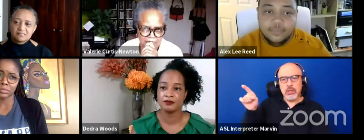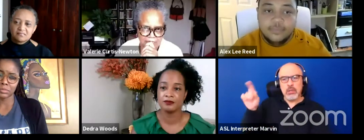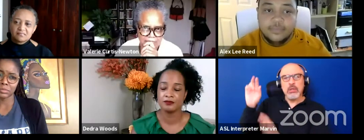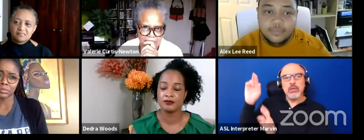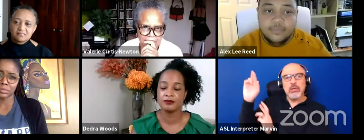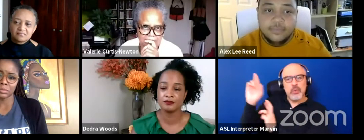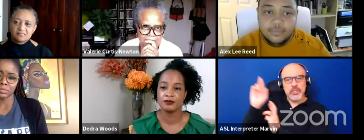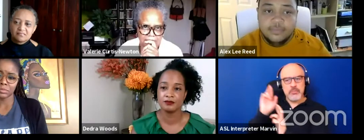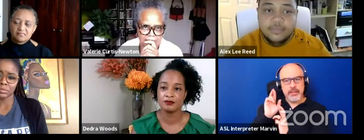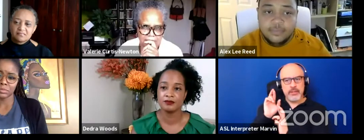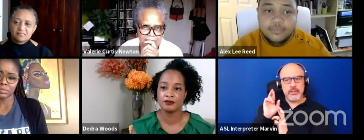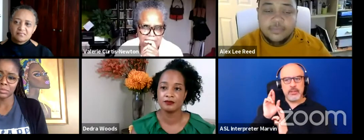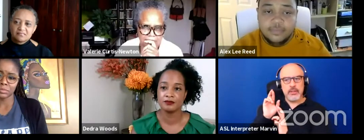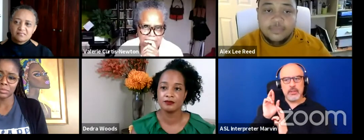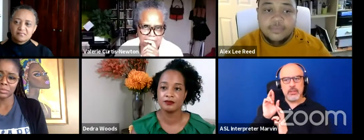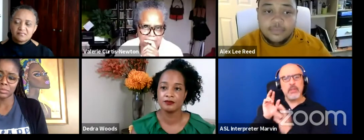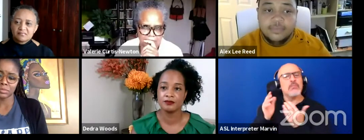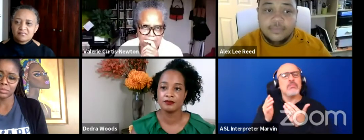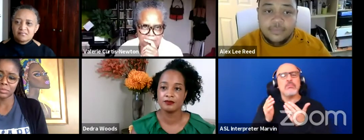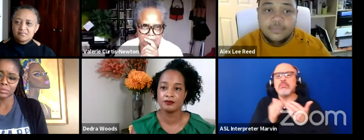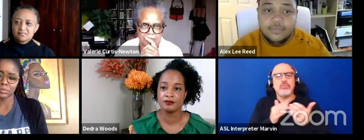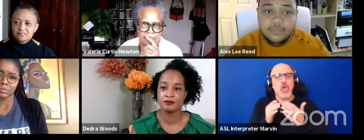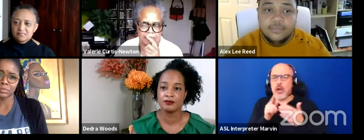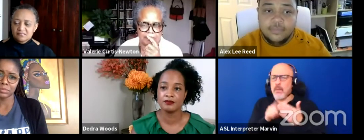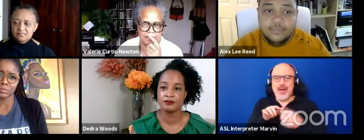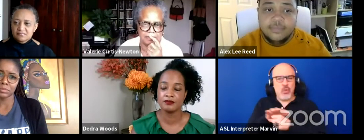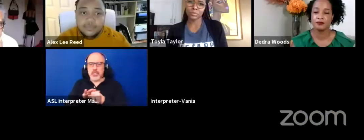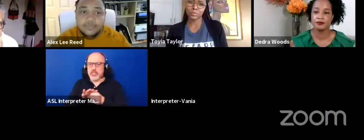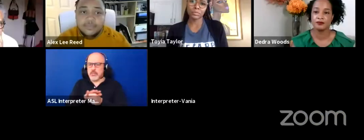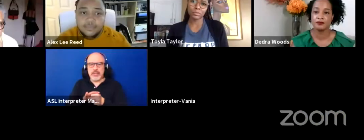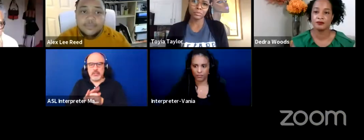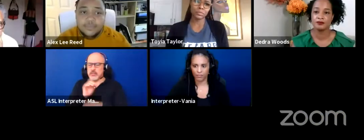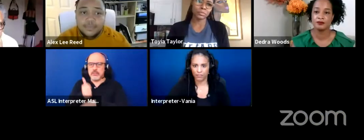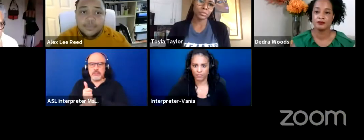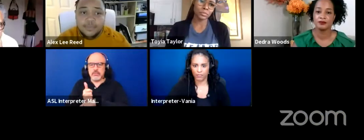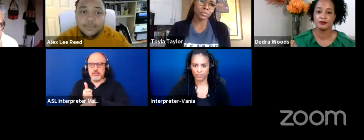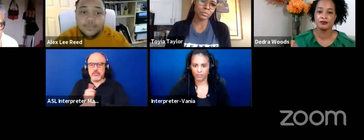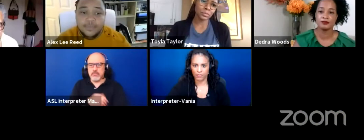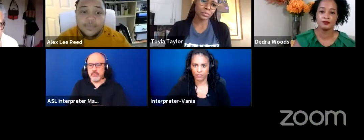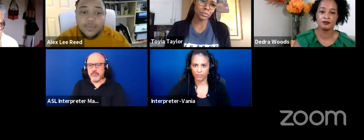work, no matter what space we're in.